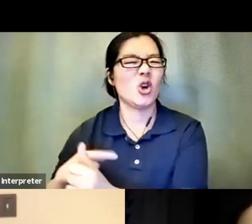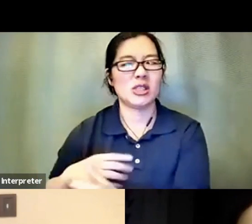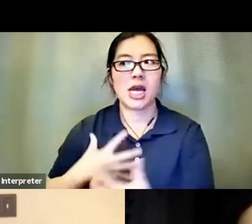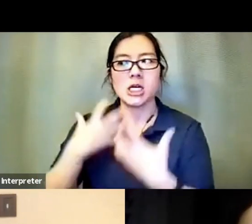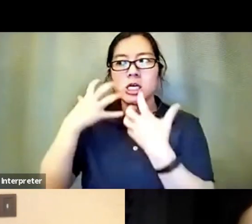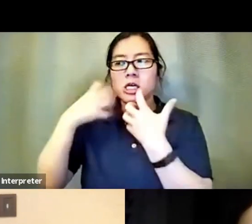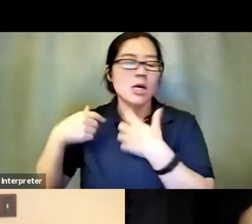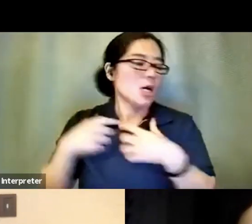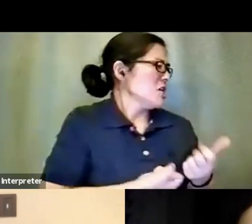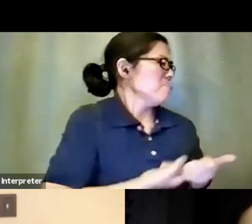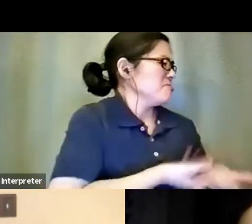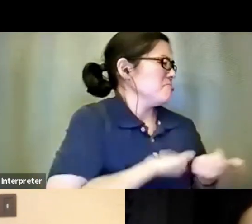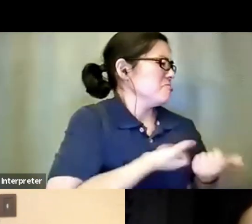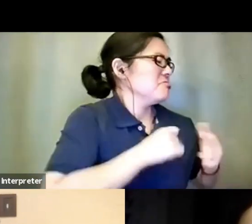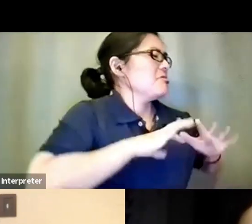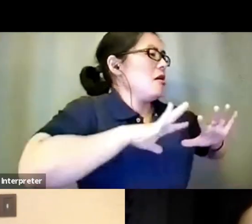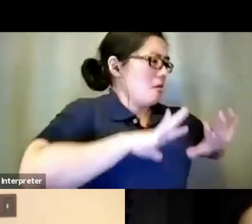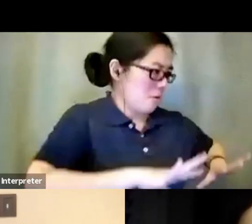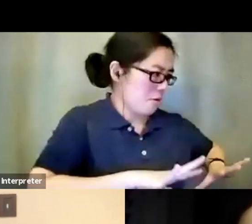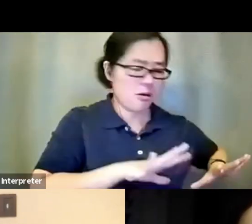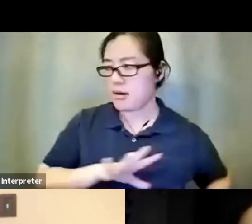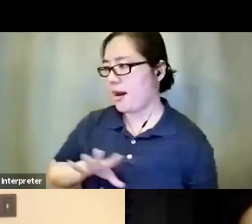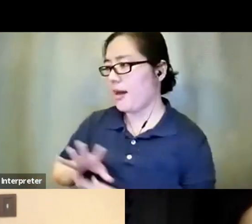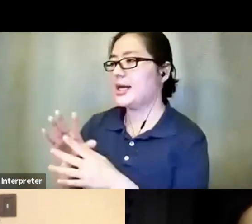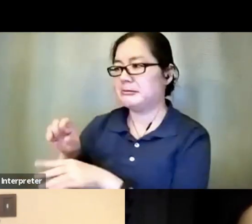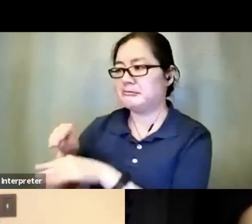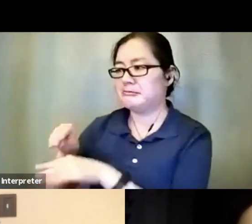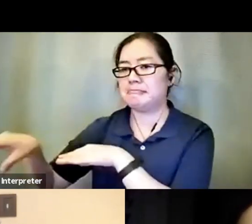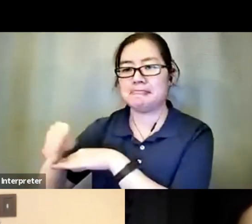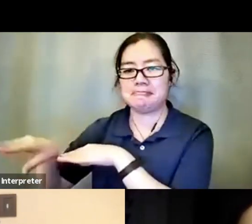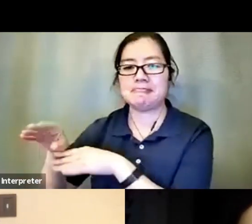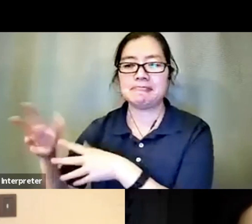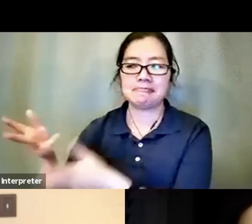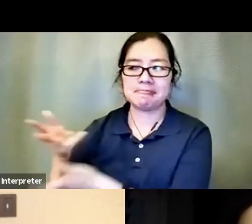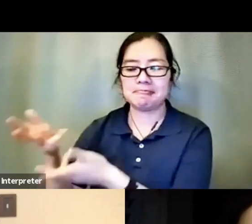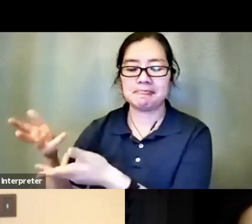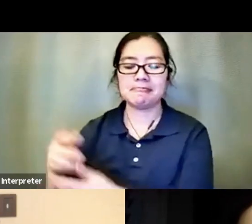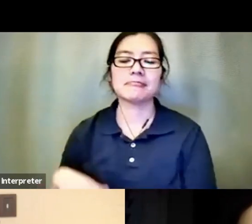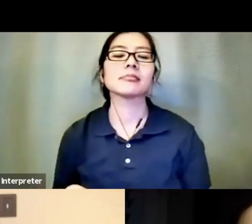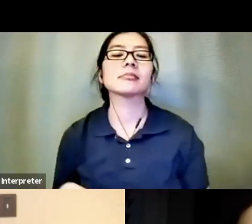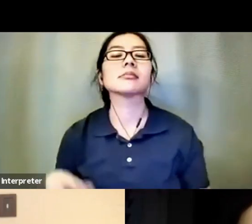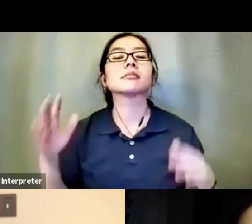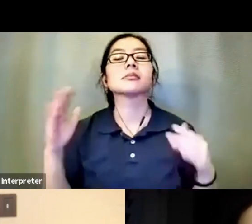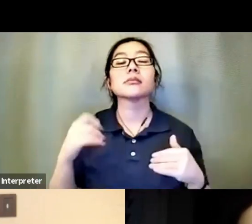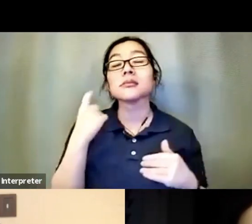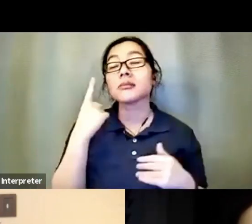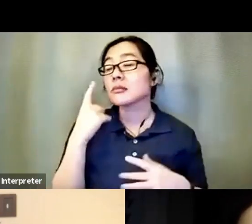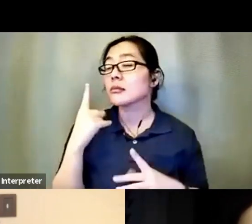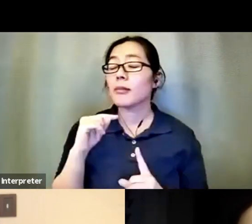common thing that I believe that, there's expropriation of all good work. We could see